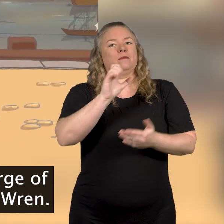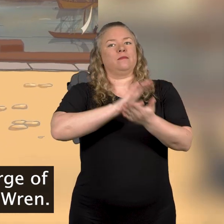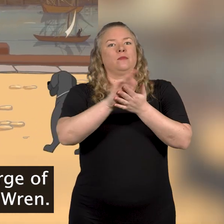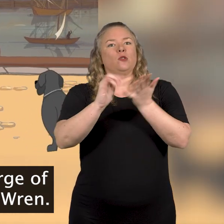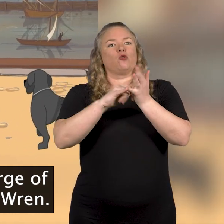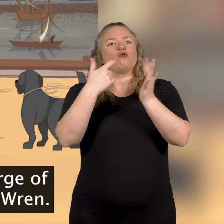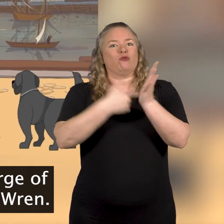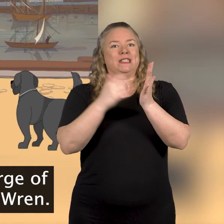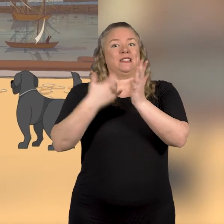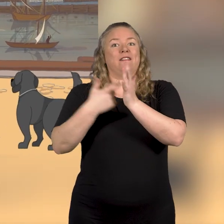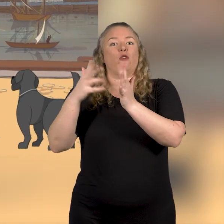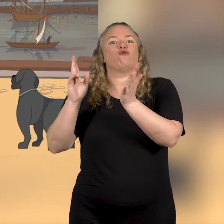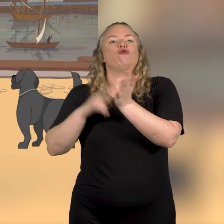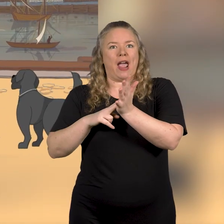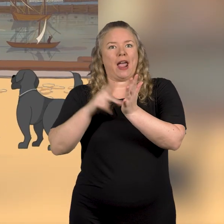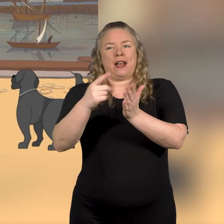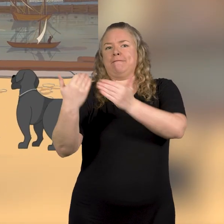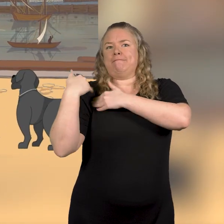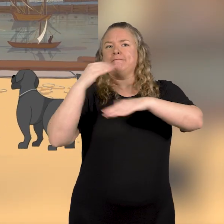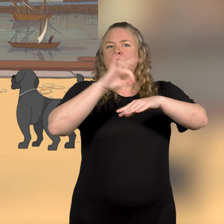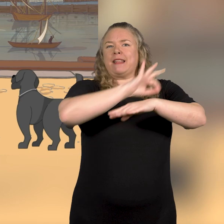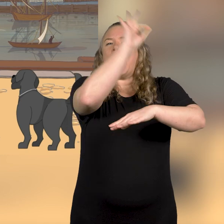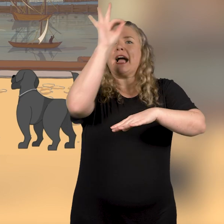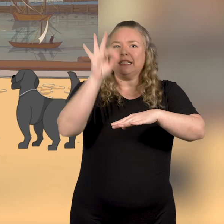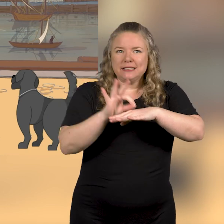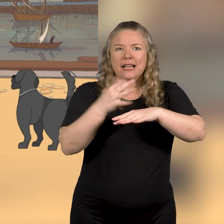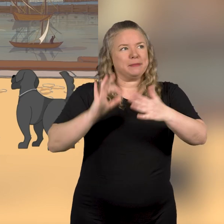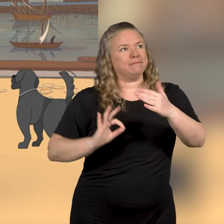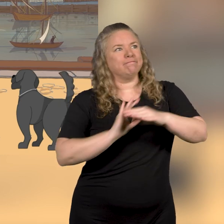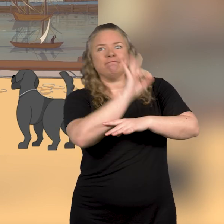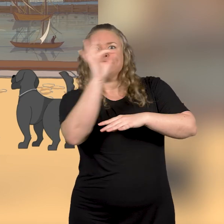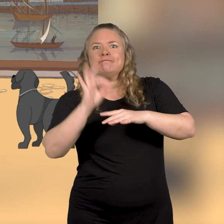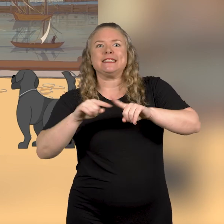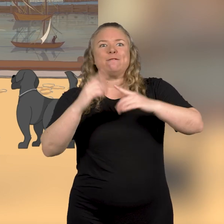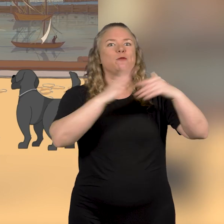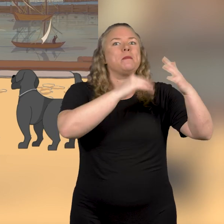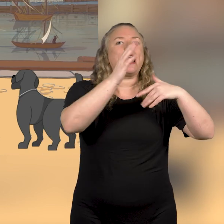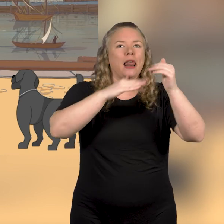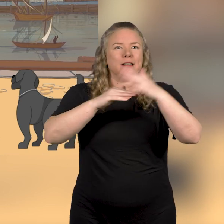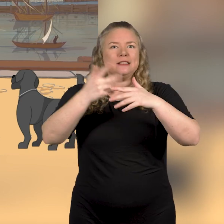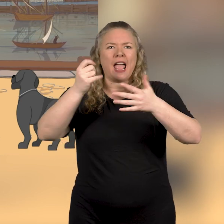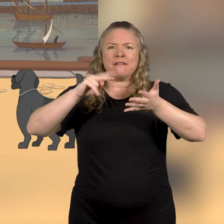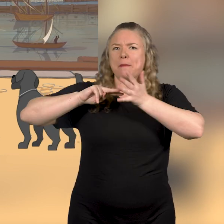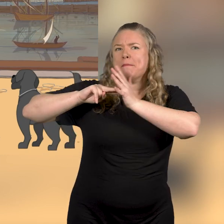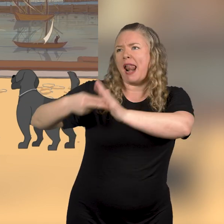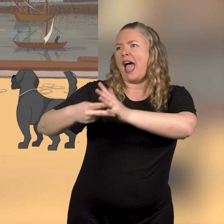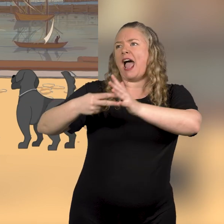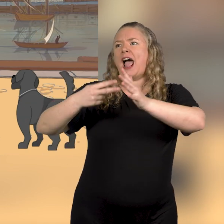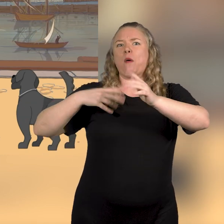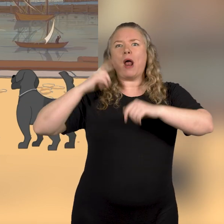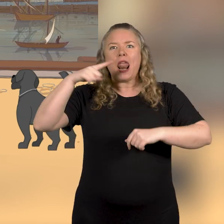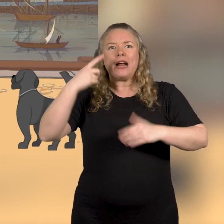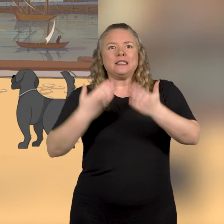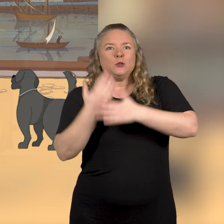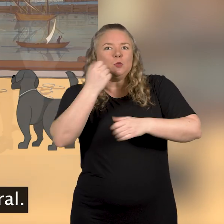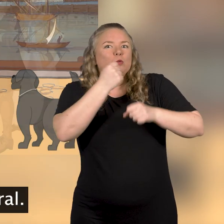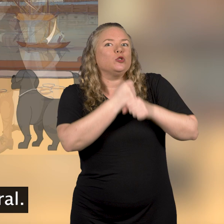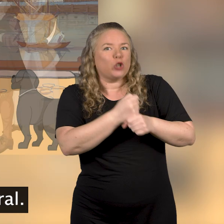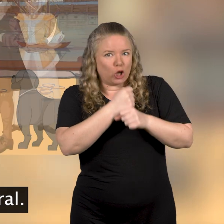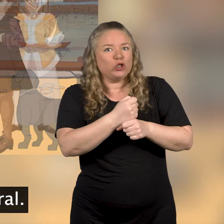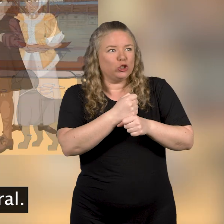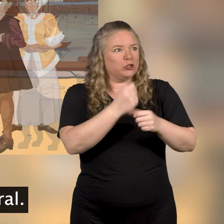was Christopher Wren. He was an architect who designed buildings. He planned many of London's new